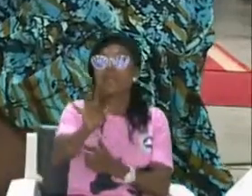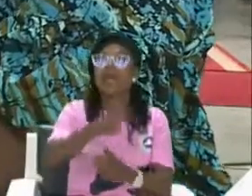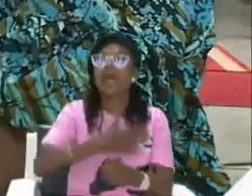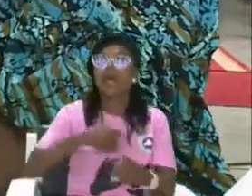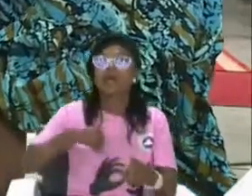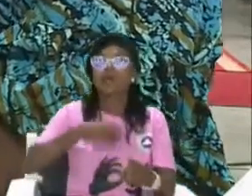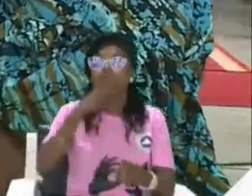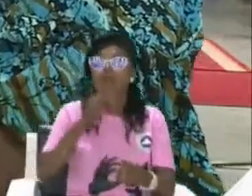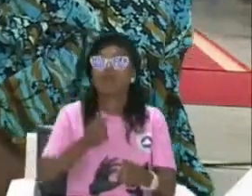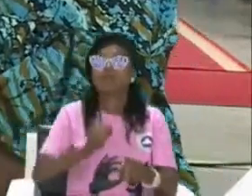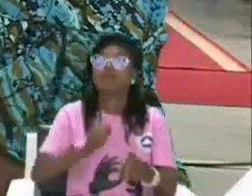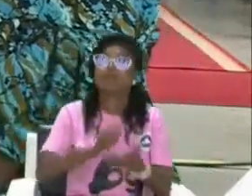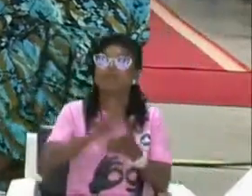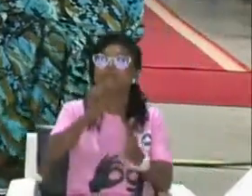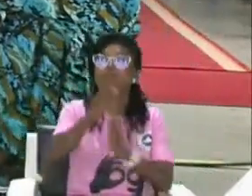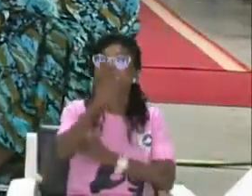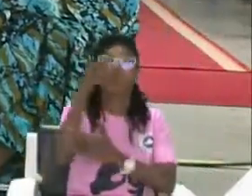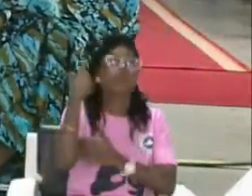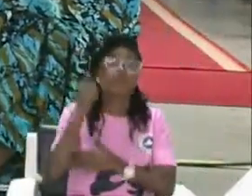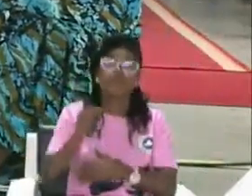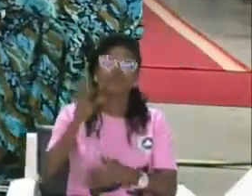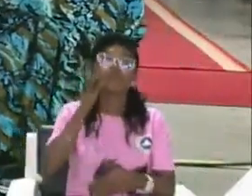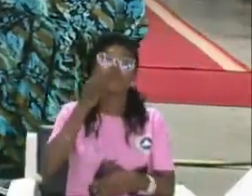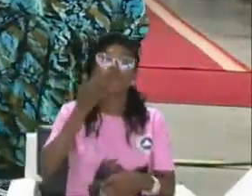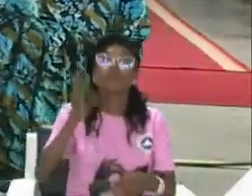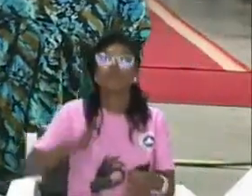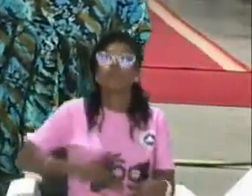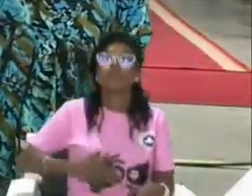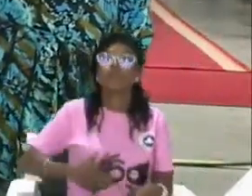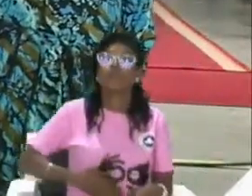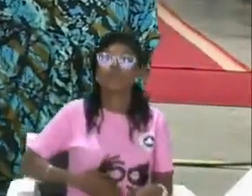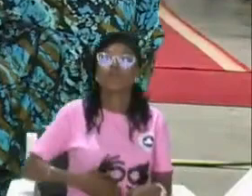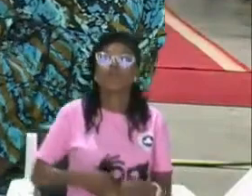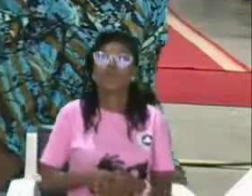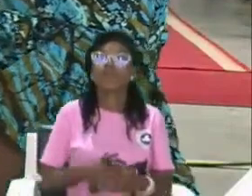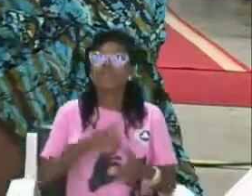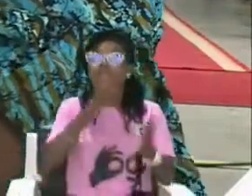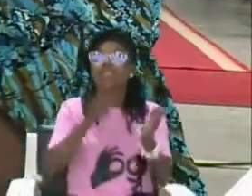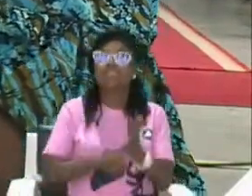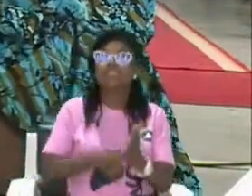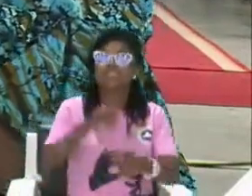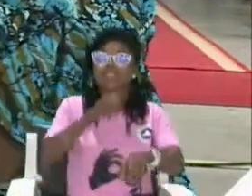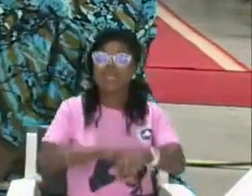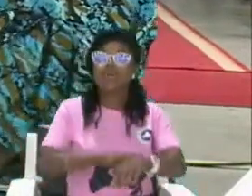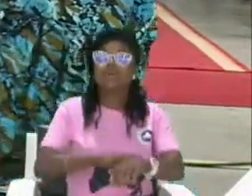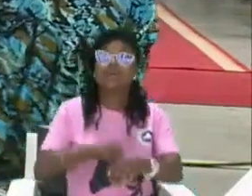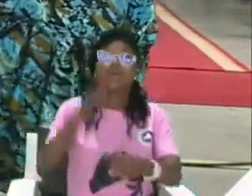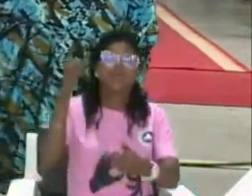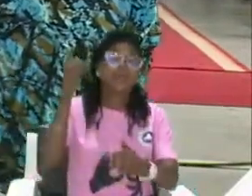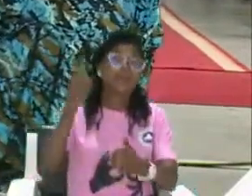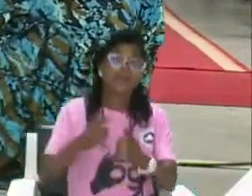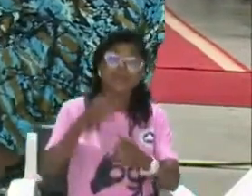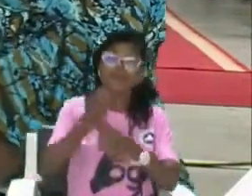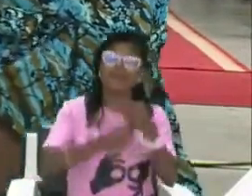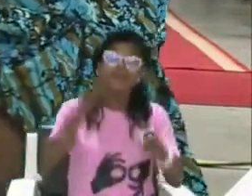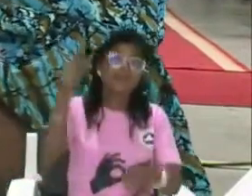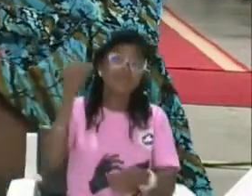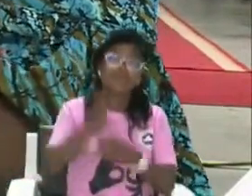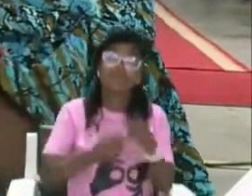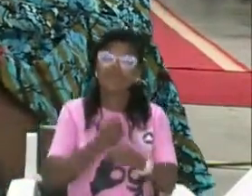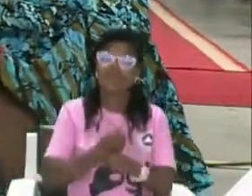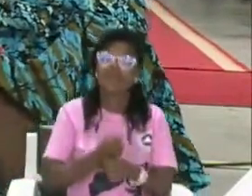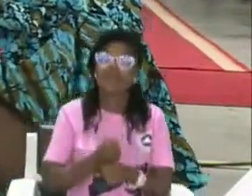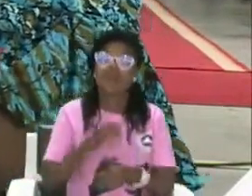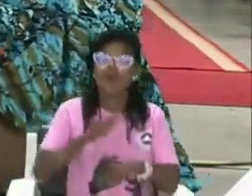been trusting God for the fruit of the womb. This time last year, my wife was hospitalized. On